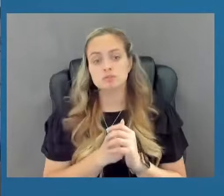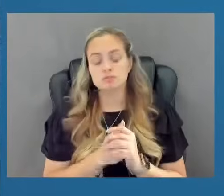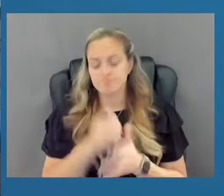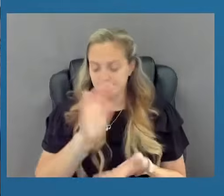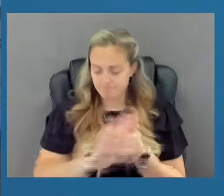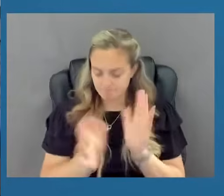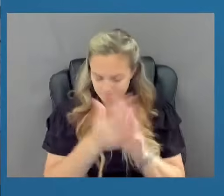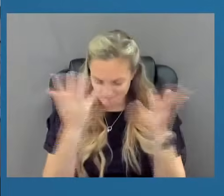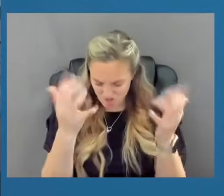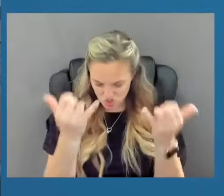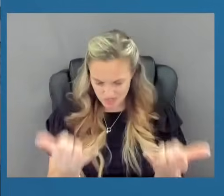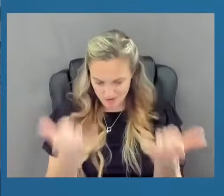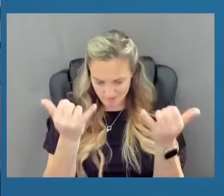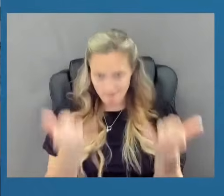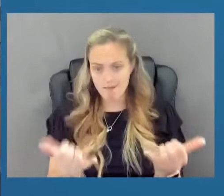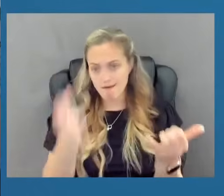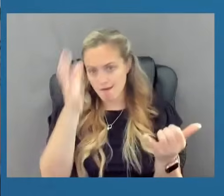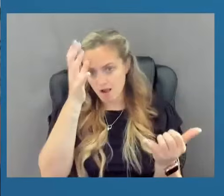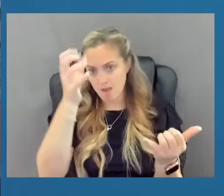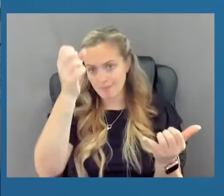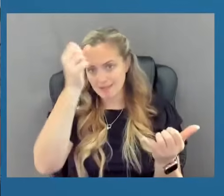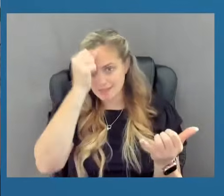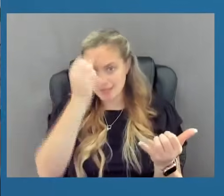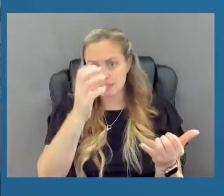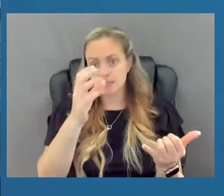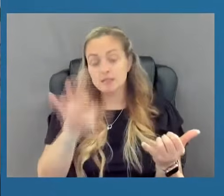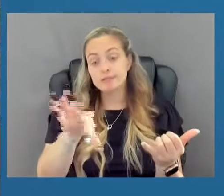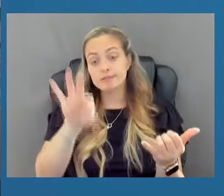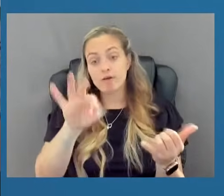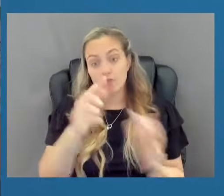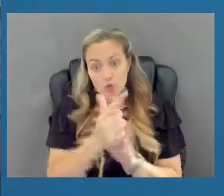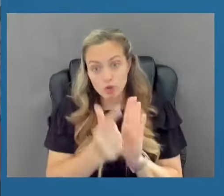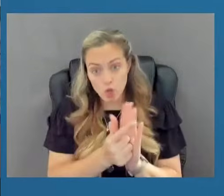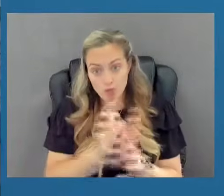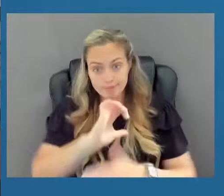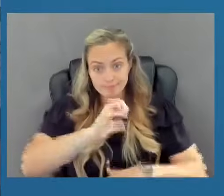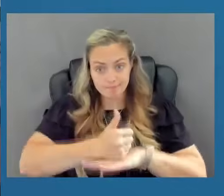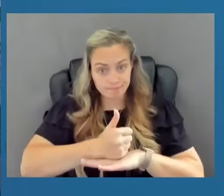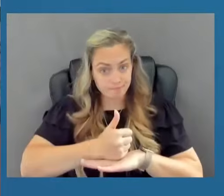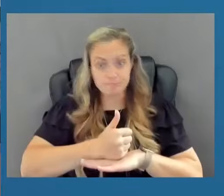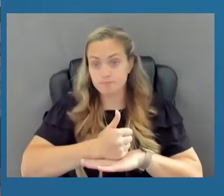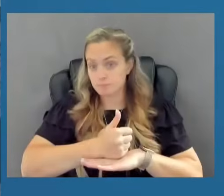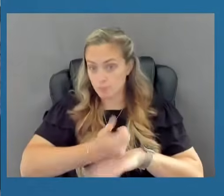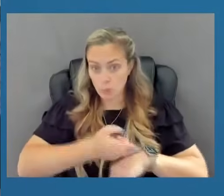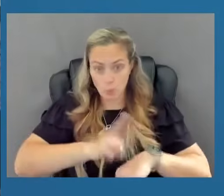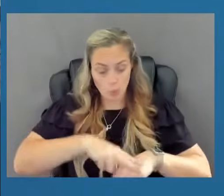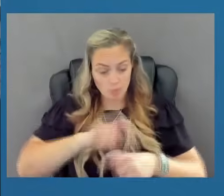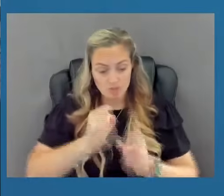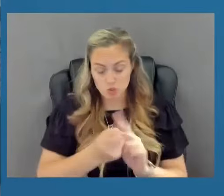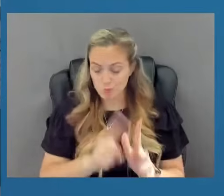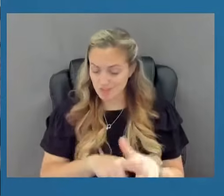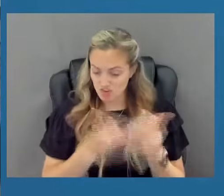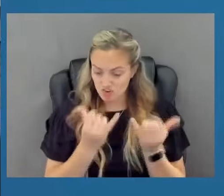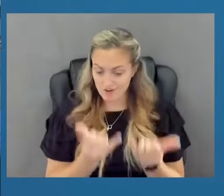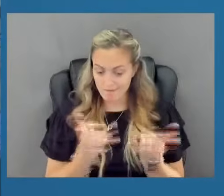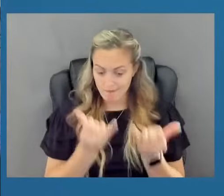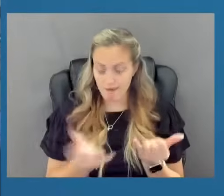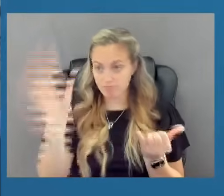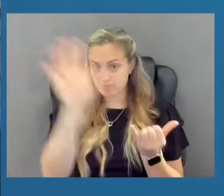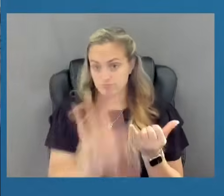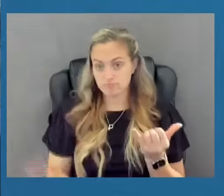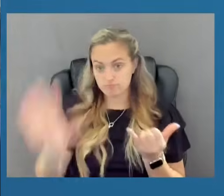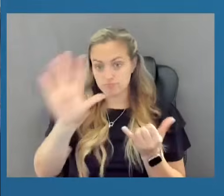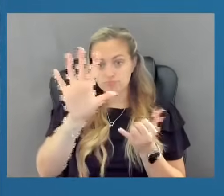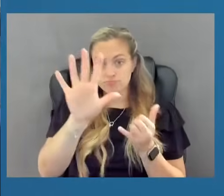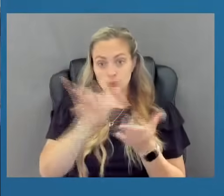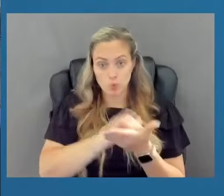where common sense discovery rooms are now the norm. We champion them, and they're to take effect today all across the great state